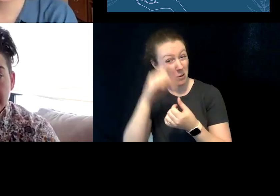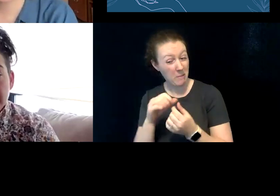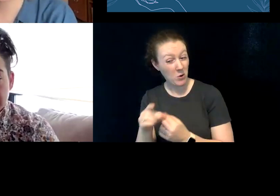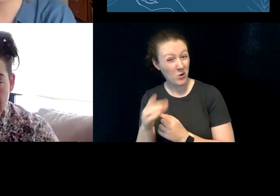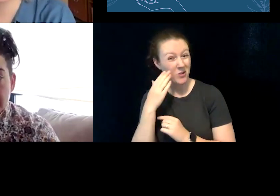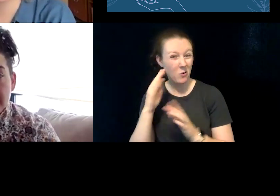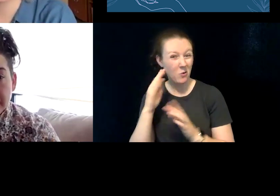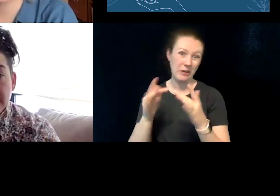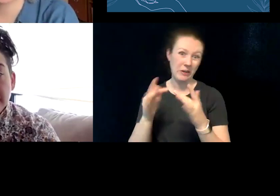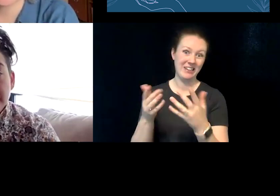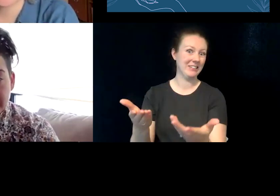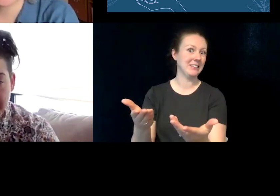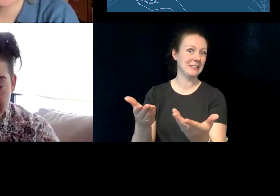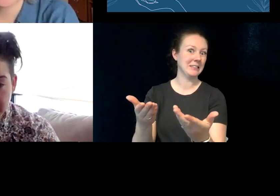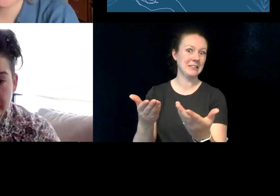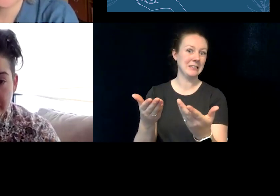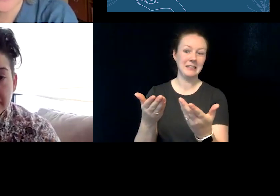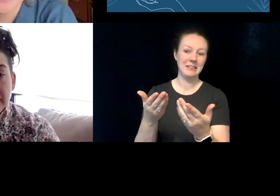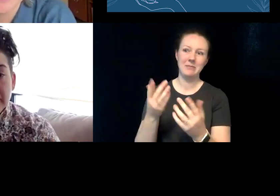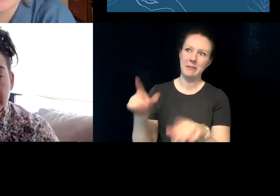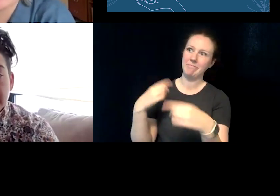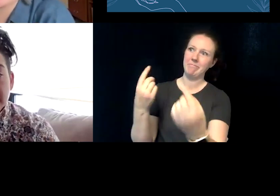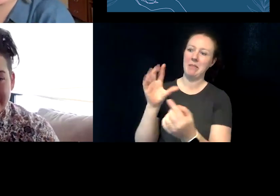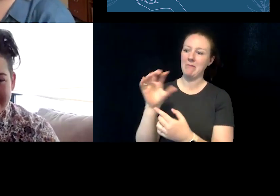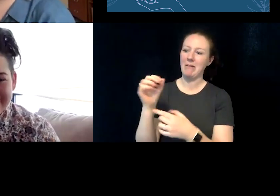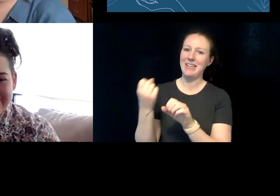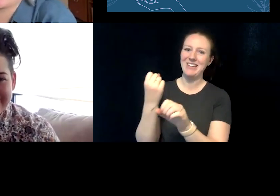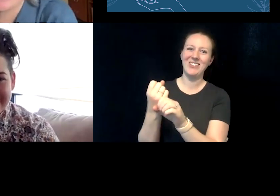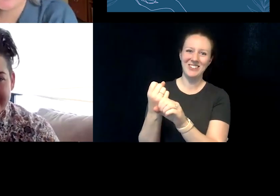almost, you know, the internet's been around for 50 years, come on, you know,